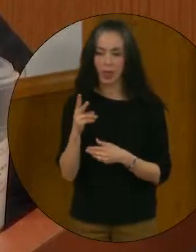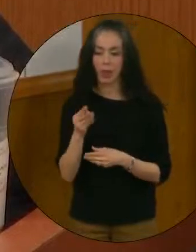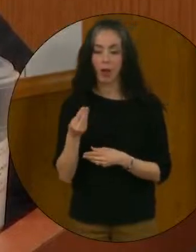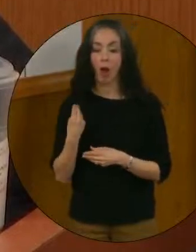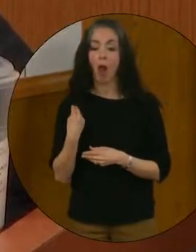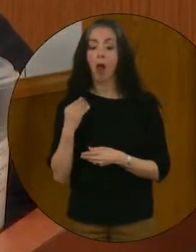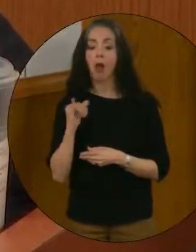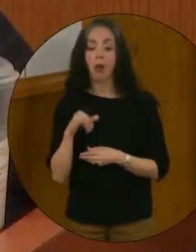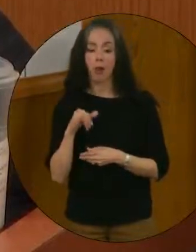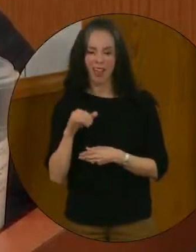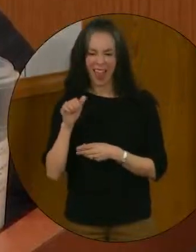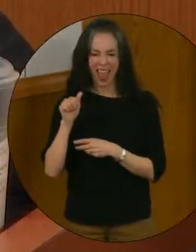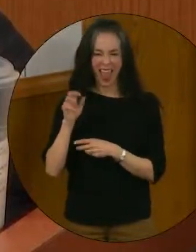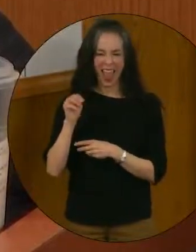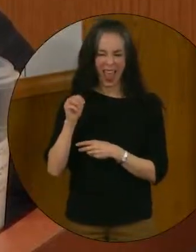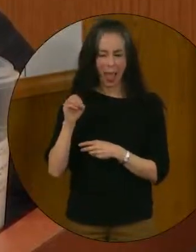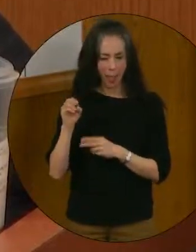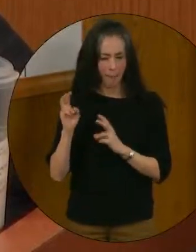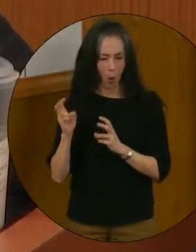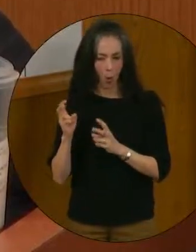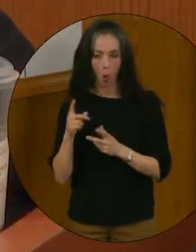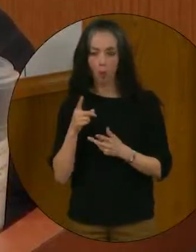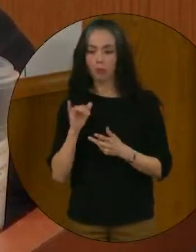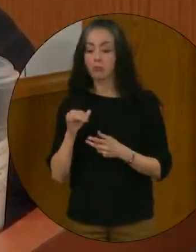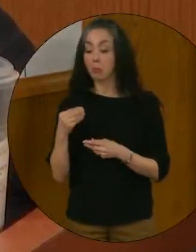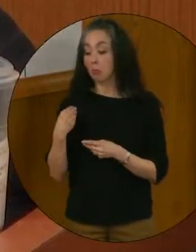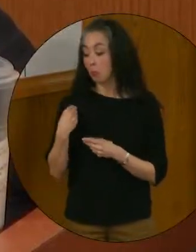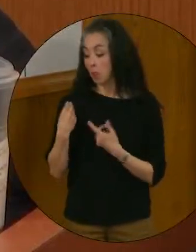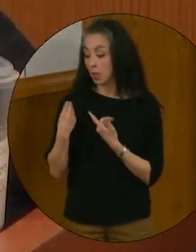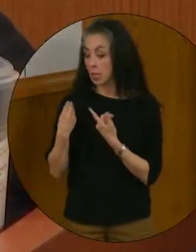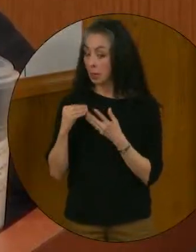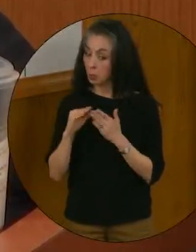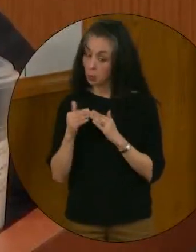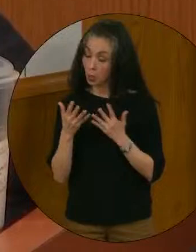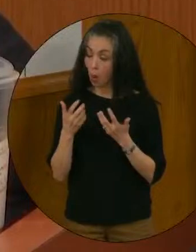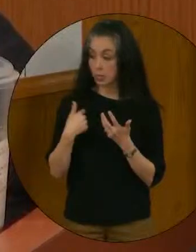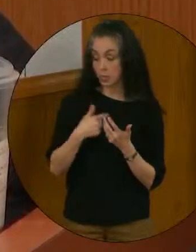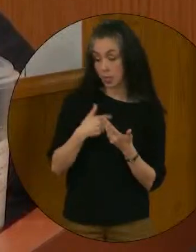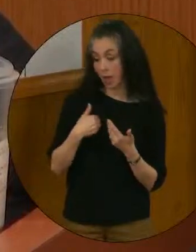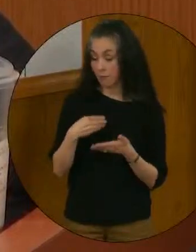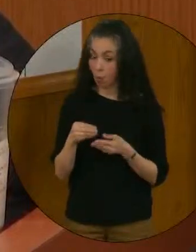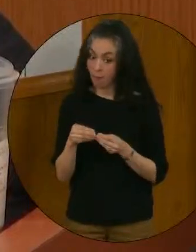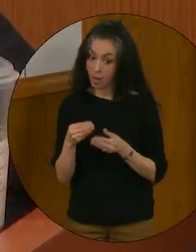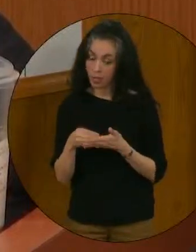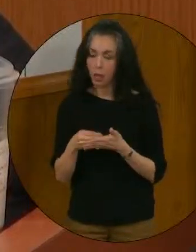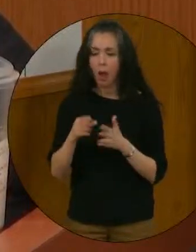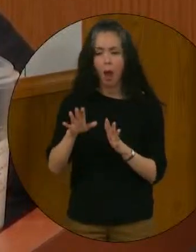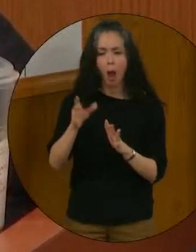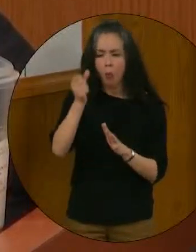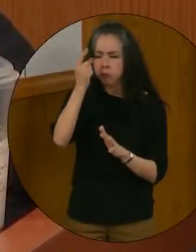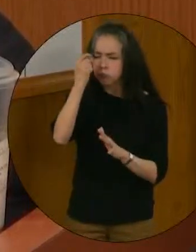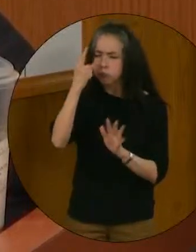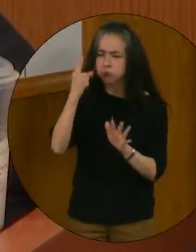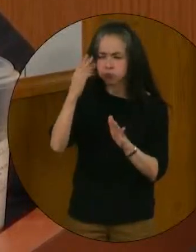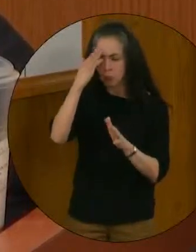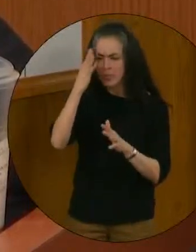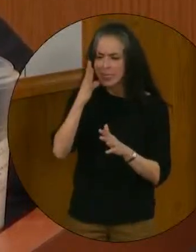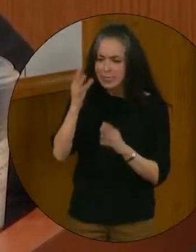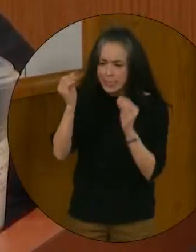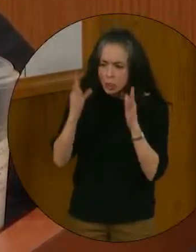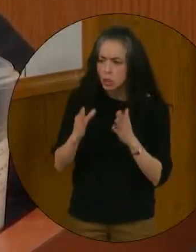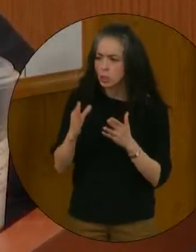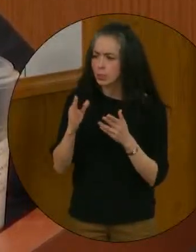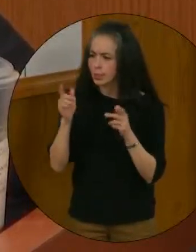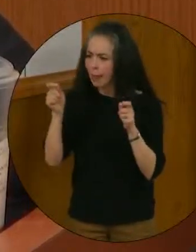to kind of say, like, look, the community wants us to have more money, and don't get me wrong, our teachers do a lot of work, our administrators do a lot of